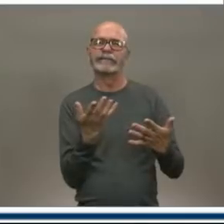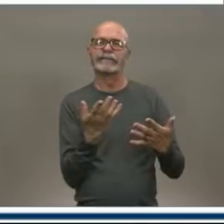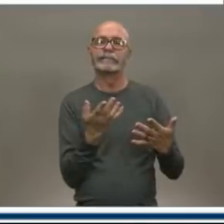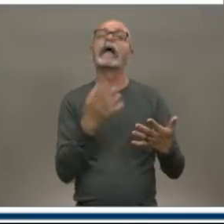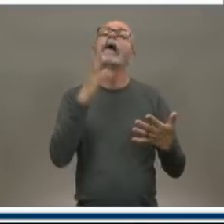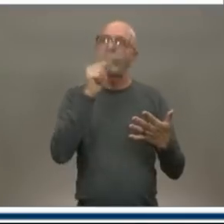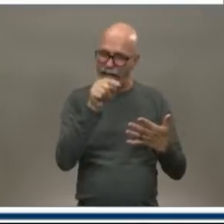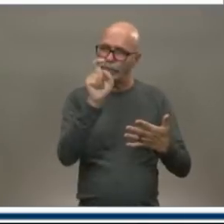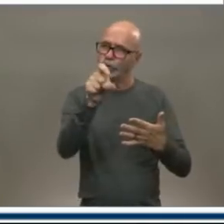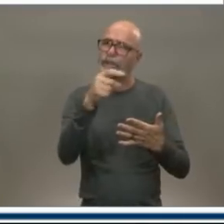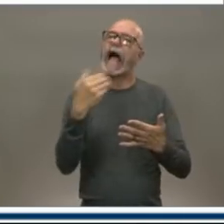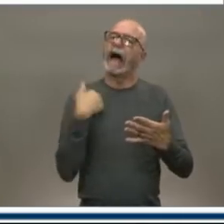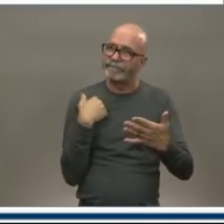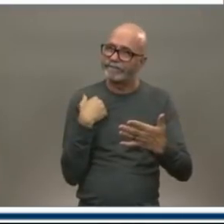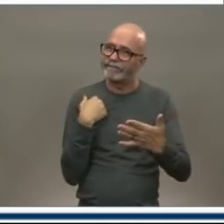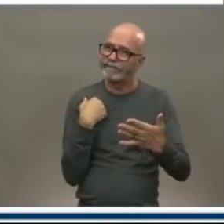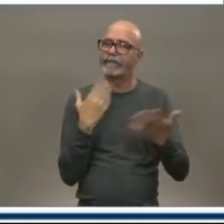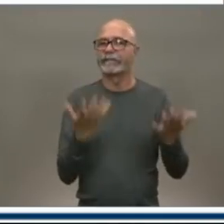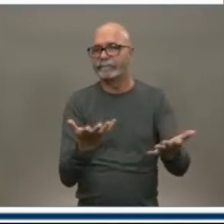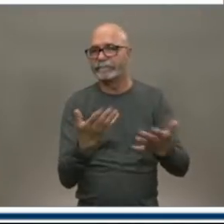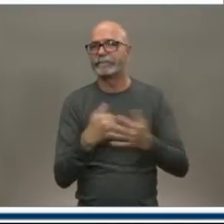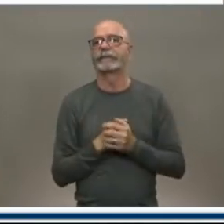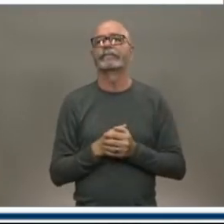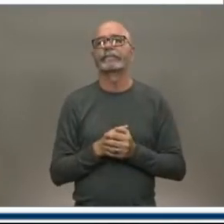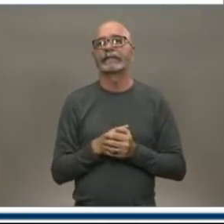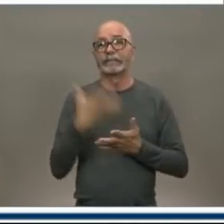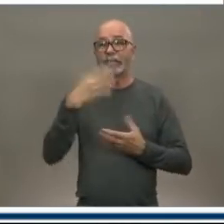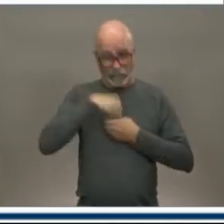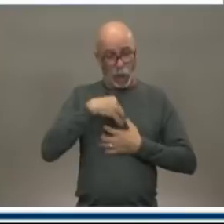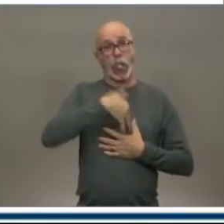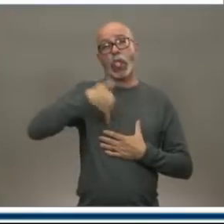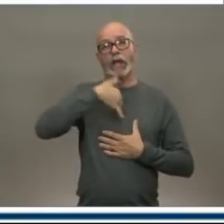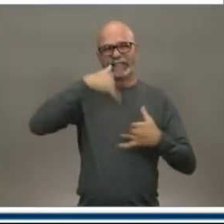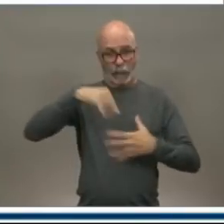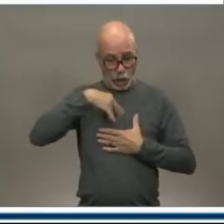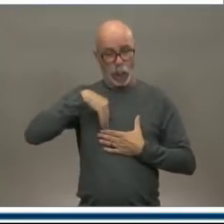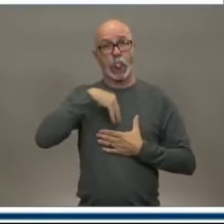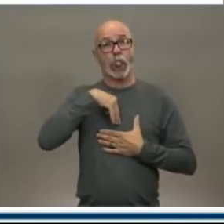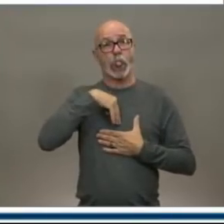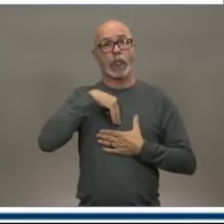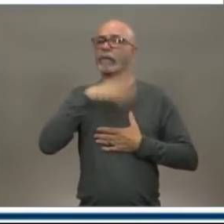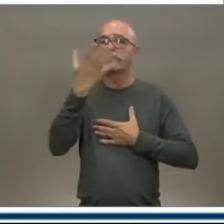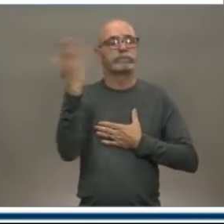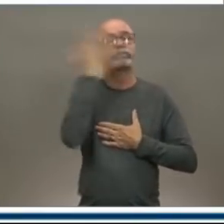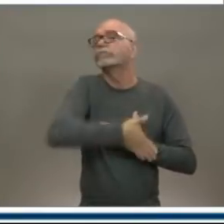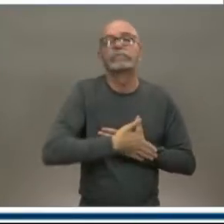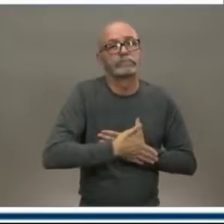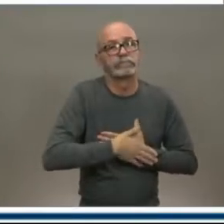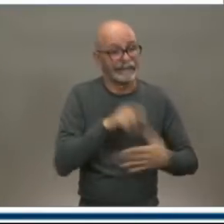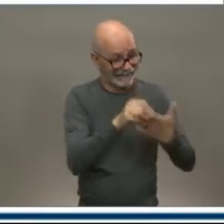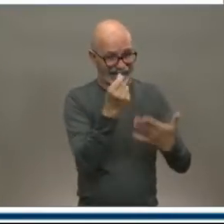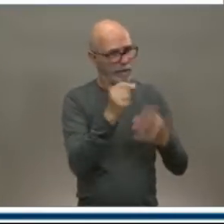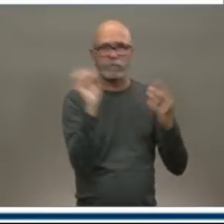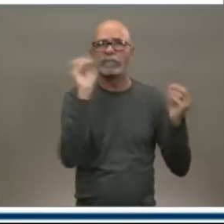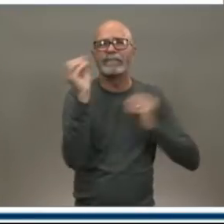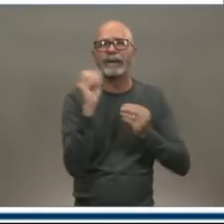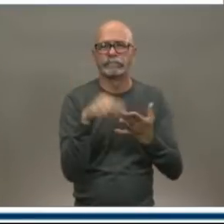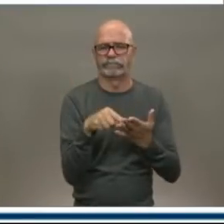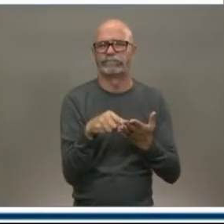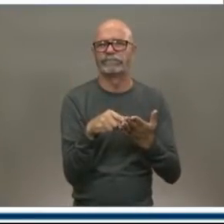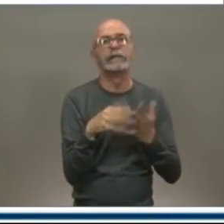these advances in testing are happening, and that we're continuing to look at how we use those appropriately in Nova